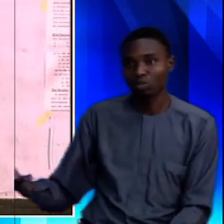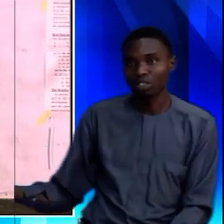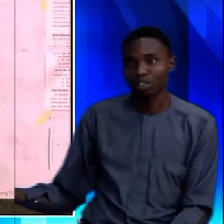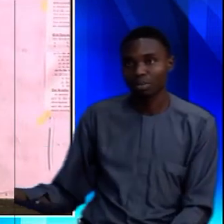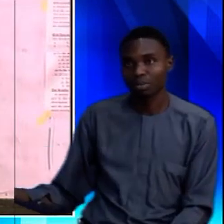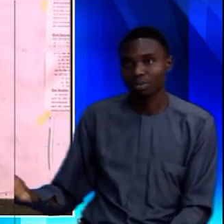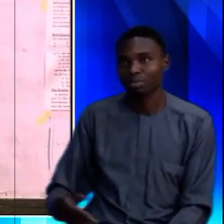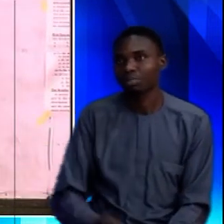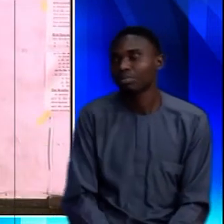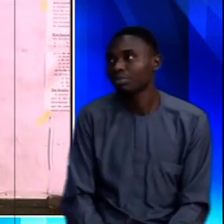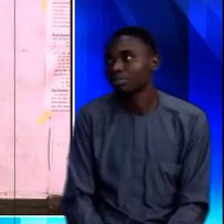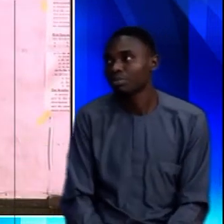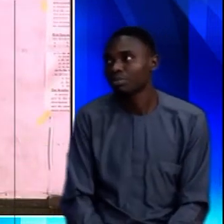have,